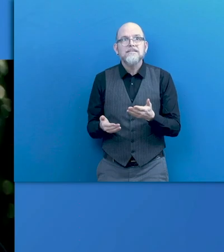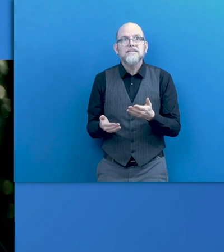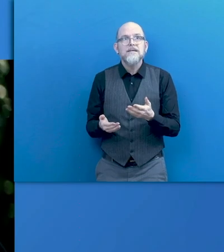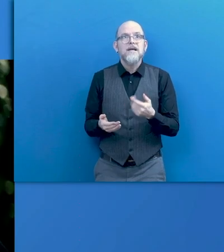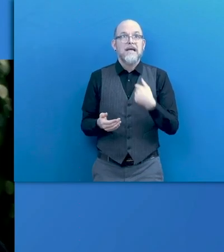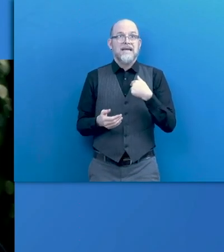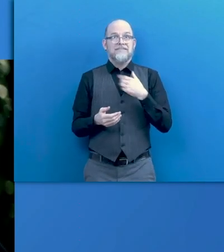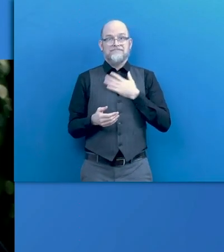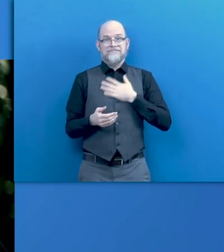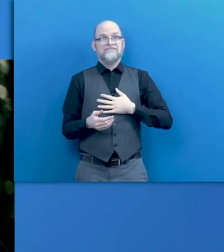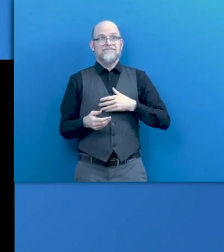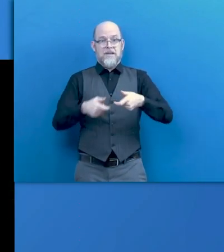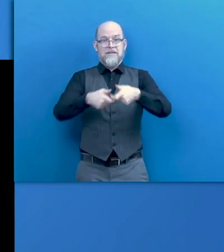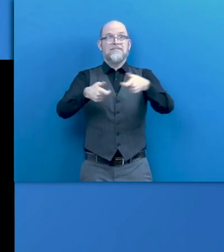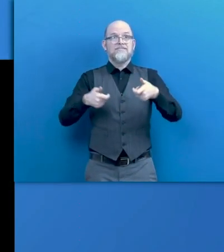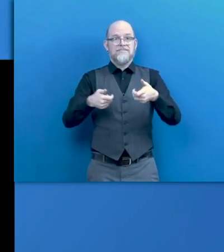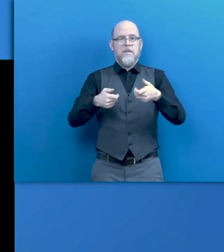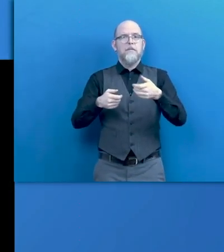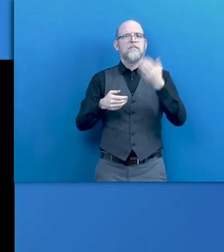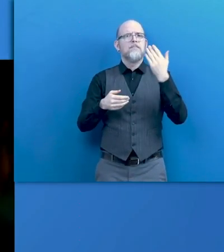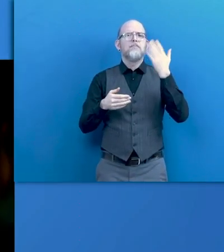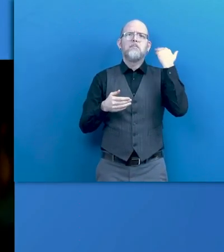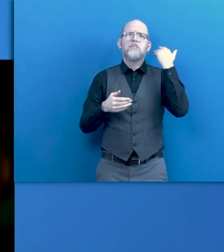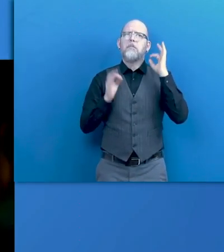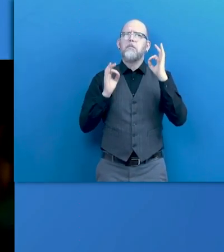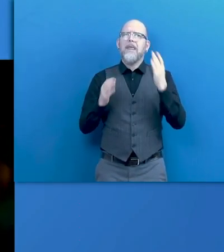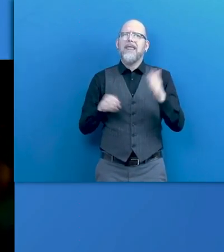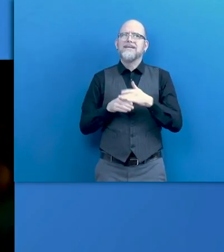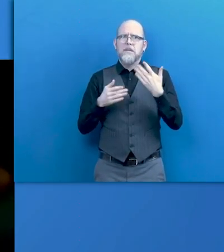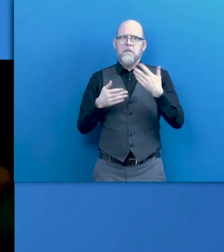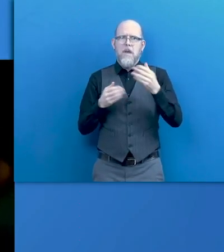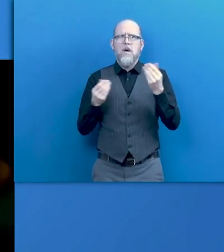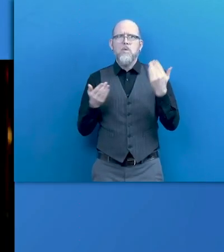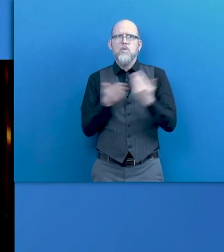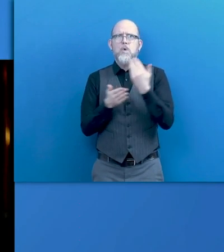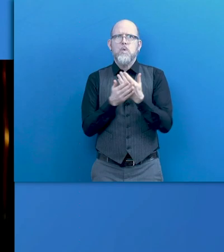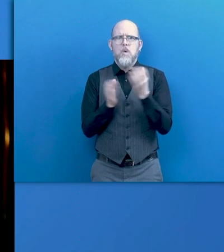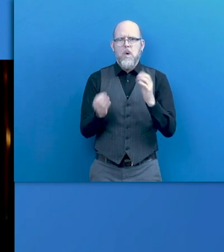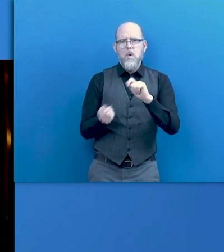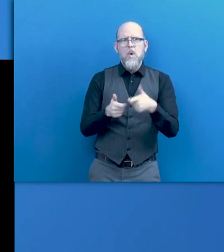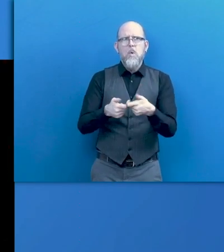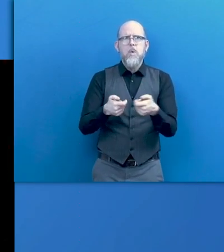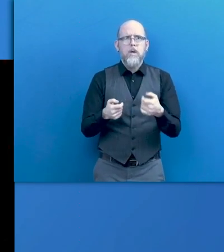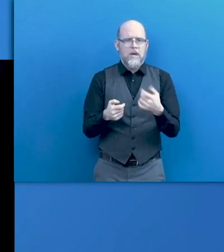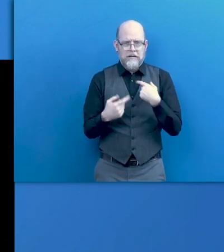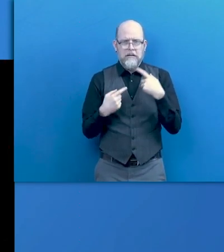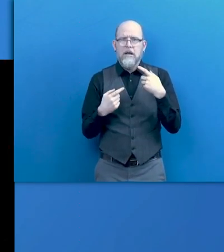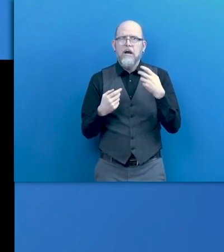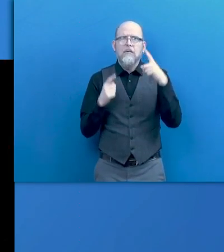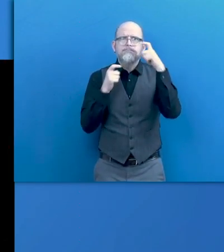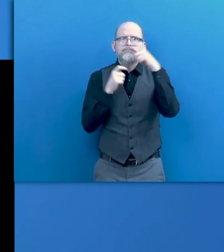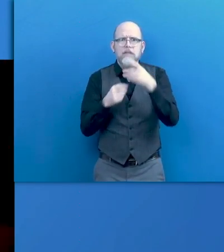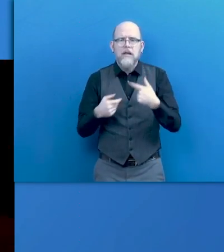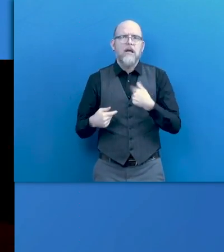As game platforms have gotten more sophisticated, the controllers have gotten more sophisticated, and it started to get really frustrating. Oh,